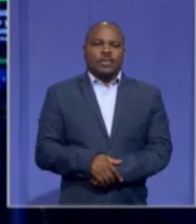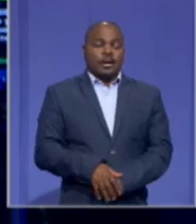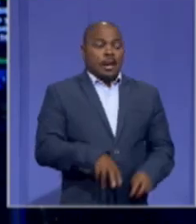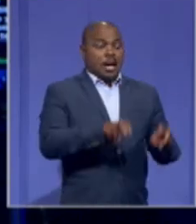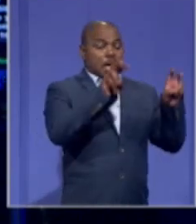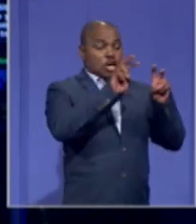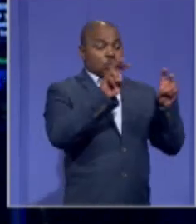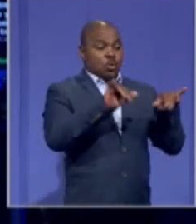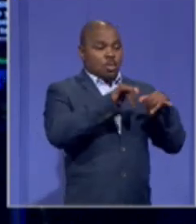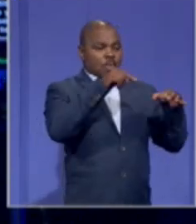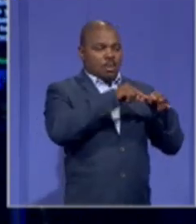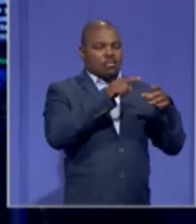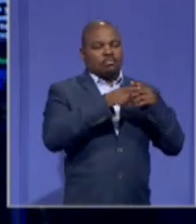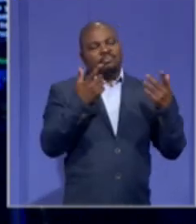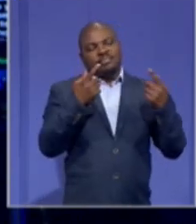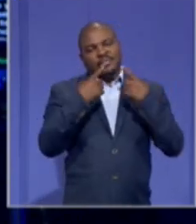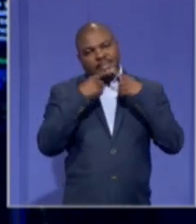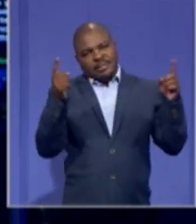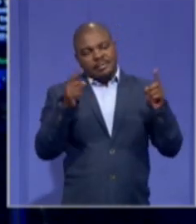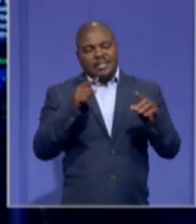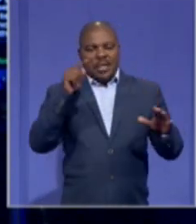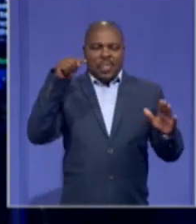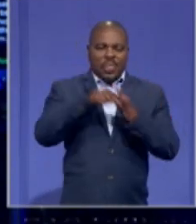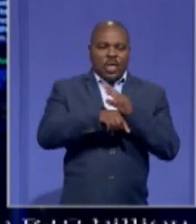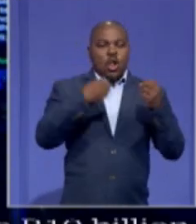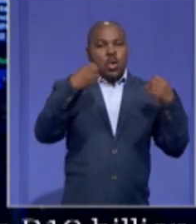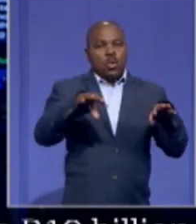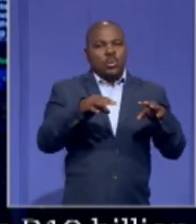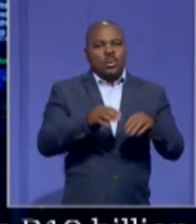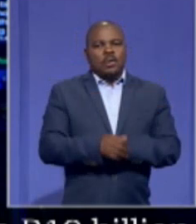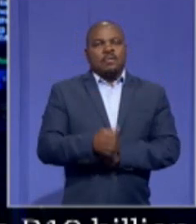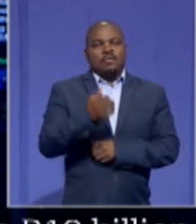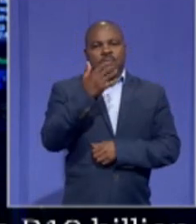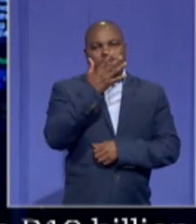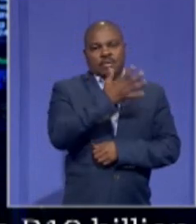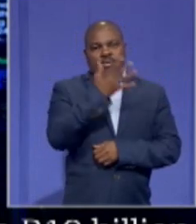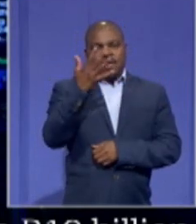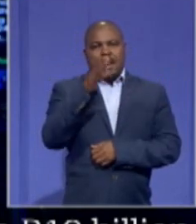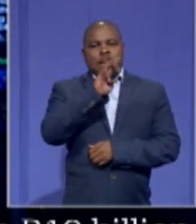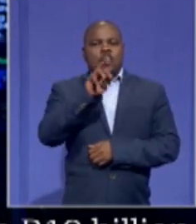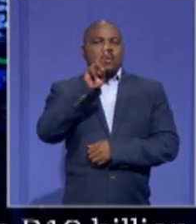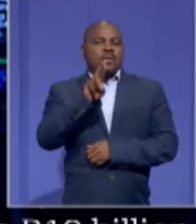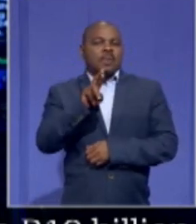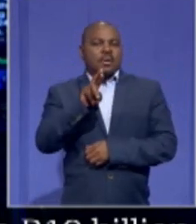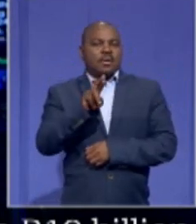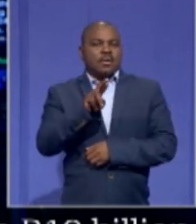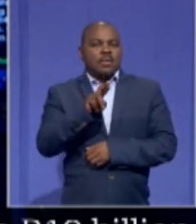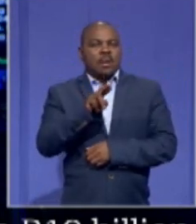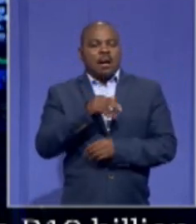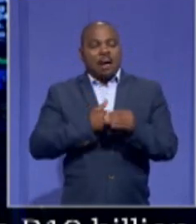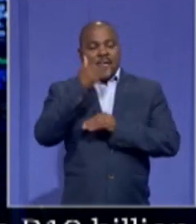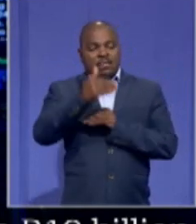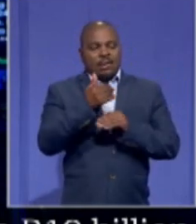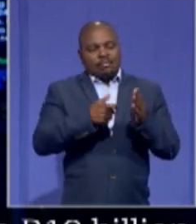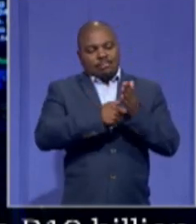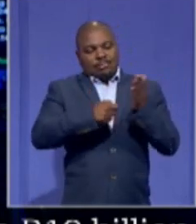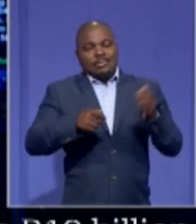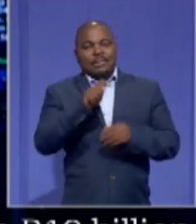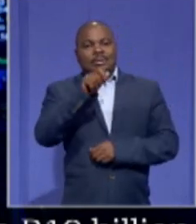Eskom e phatlaladitse tahlehelo ya diranta tse dibilione tse 55 ka morao hulwa ha lekgetho selemong